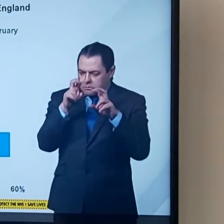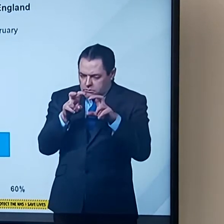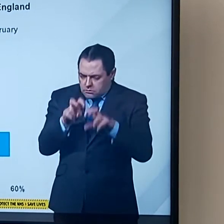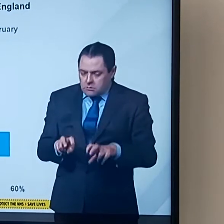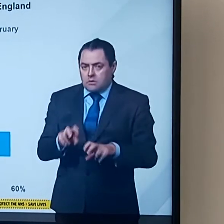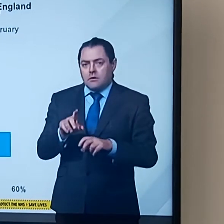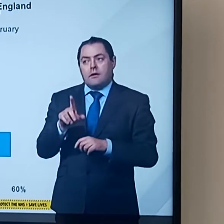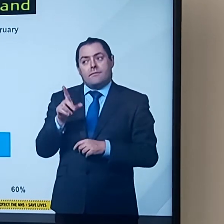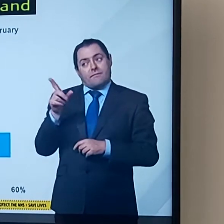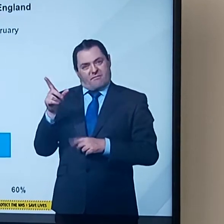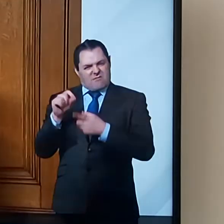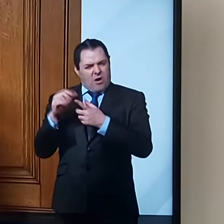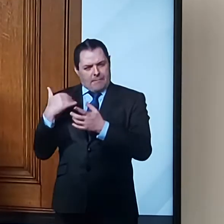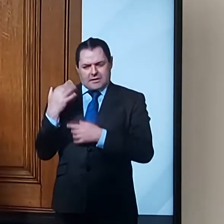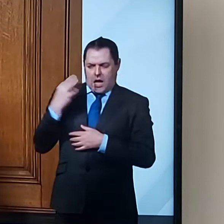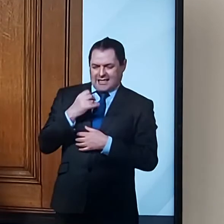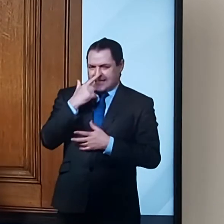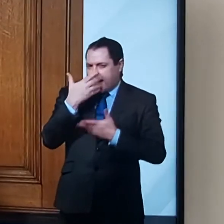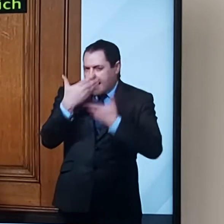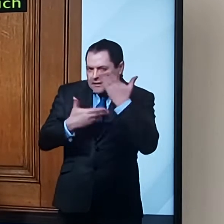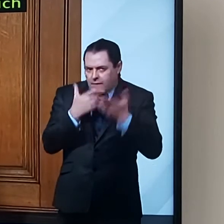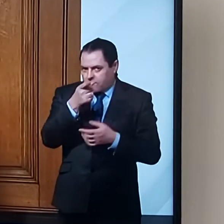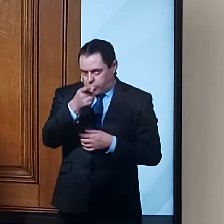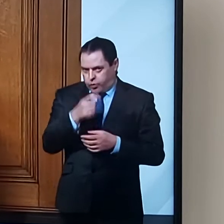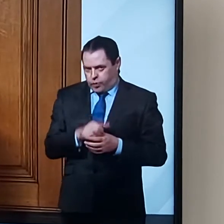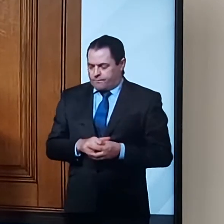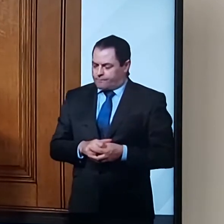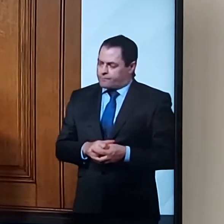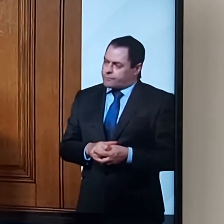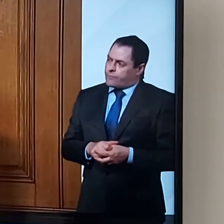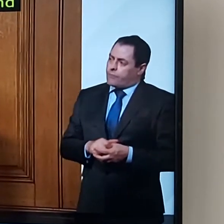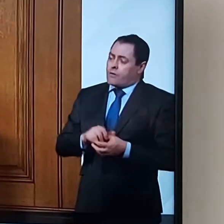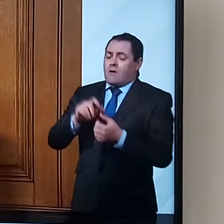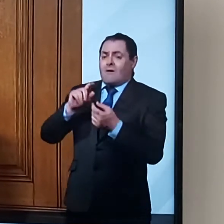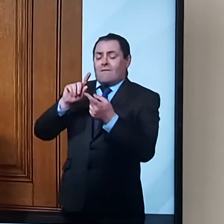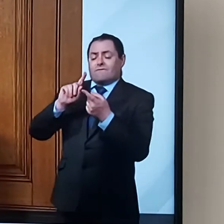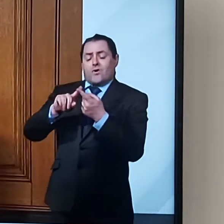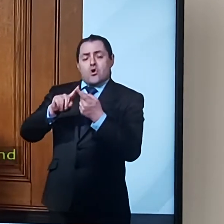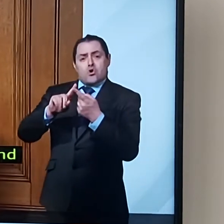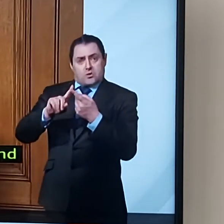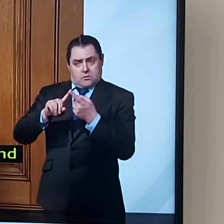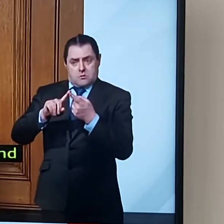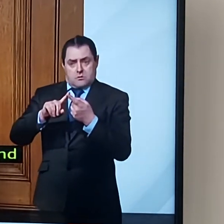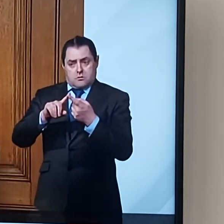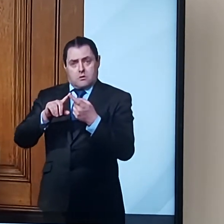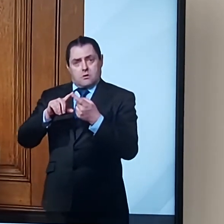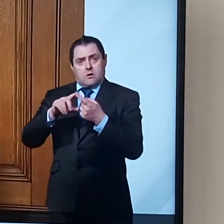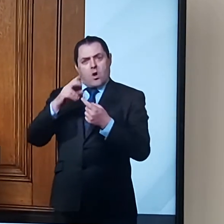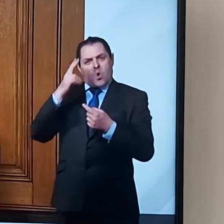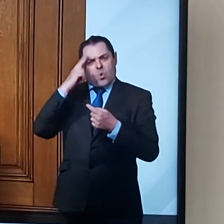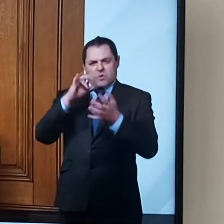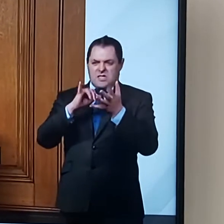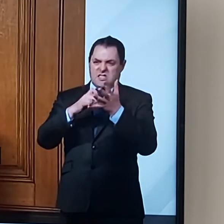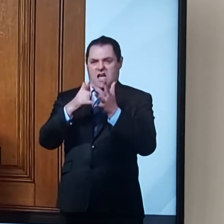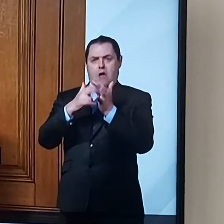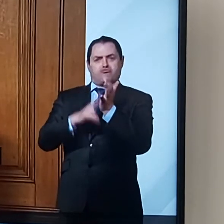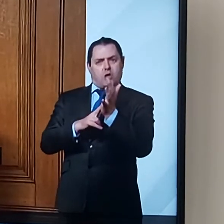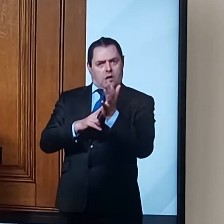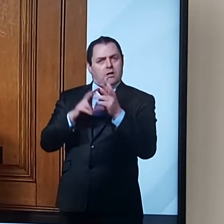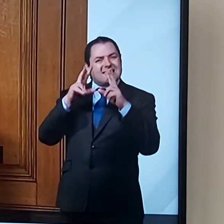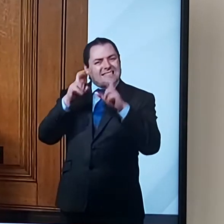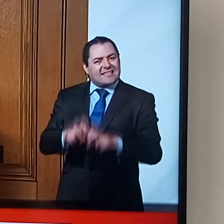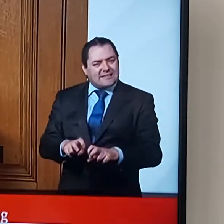Prime Minister asked me to try to lay out. The first of them is a study done, called the Siren study, that